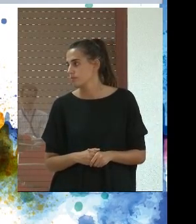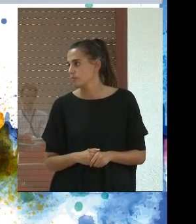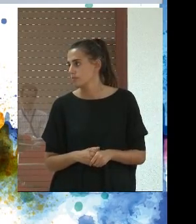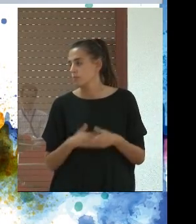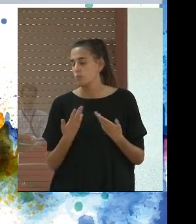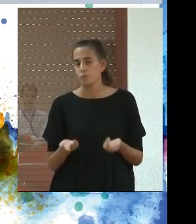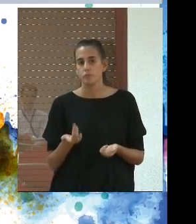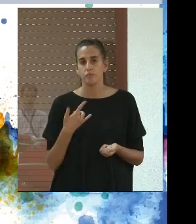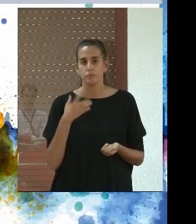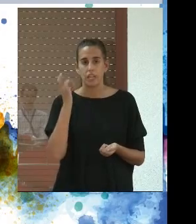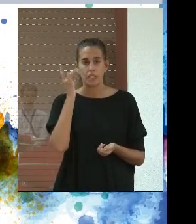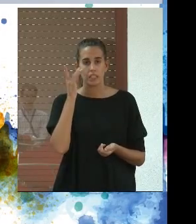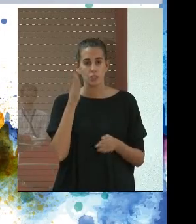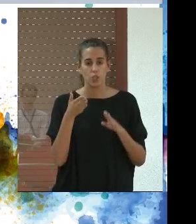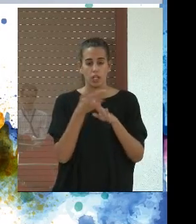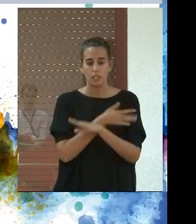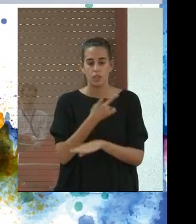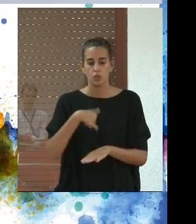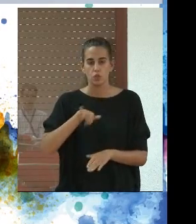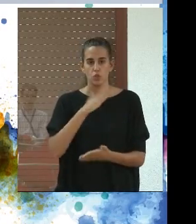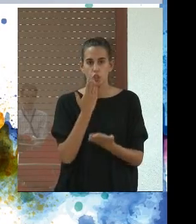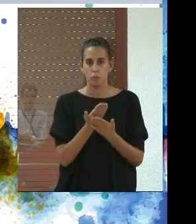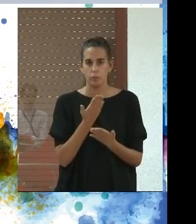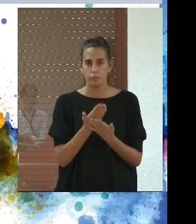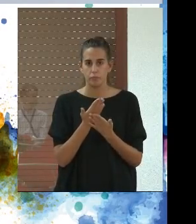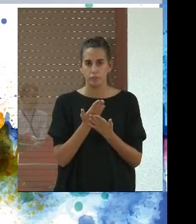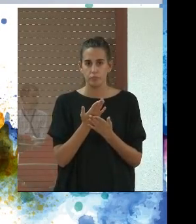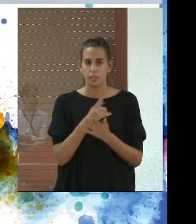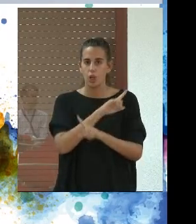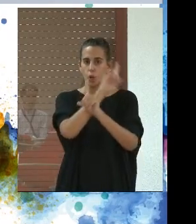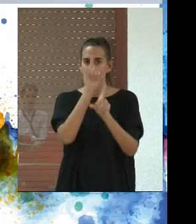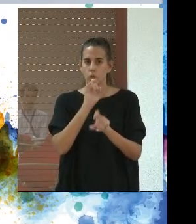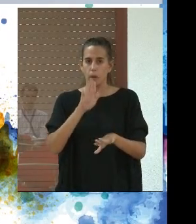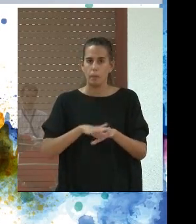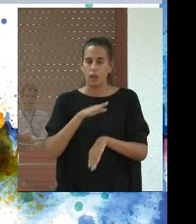We have also done, as we show on the previous session,